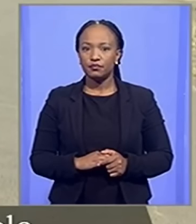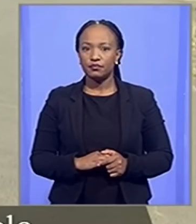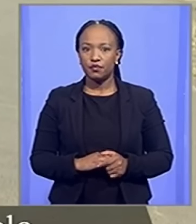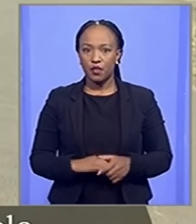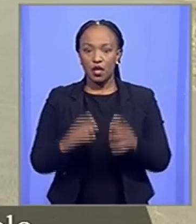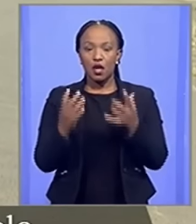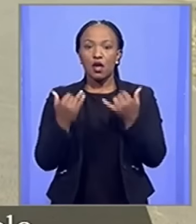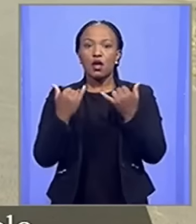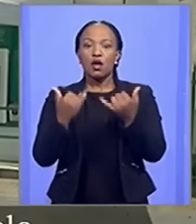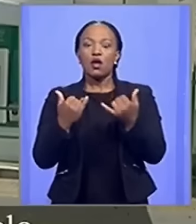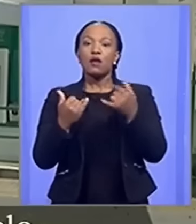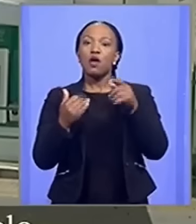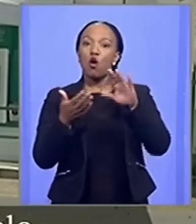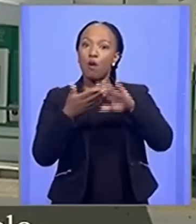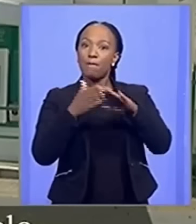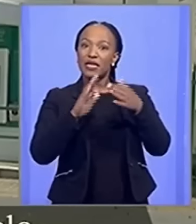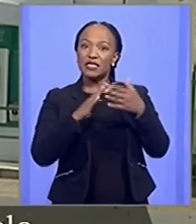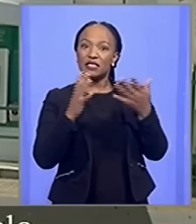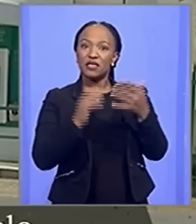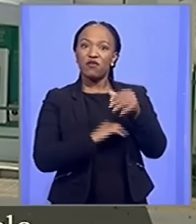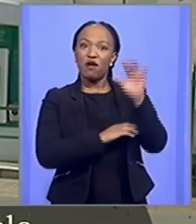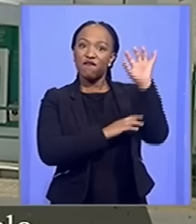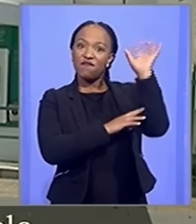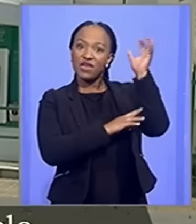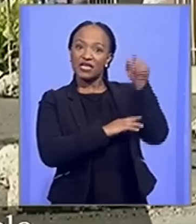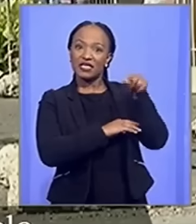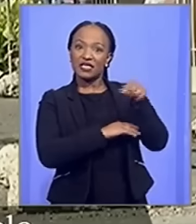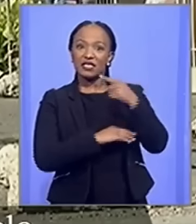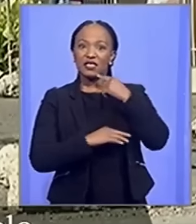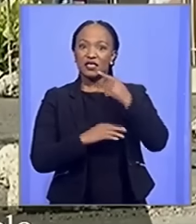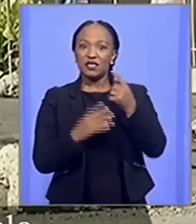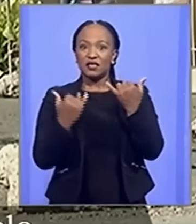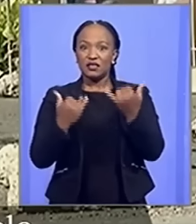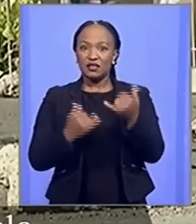Baagi ba kwa Excelsior kwa Free State ba re ba solofela fa puso